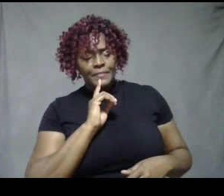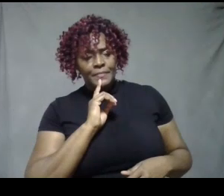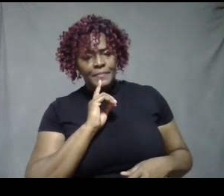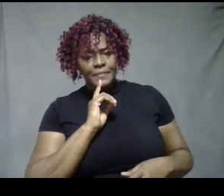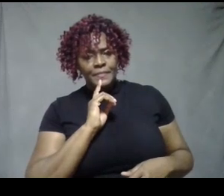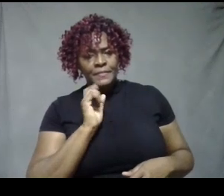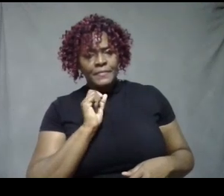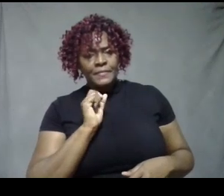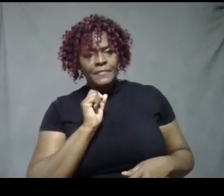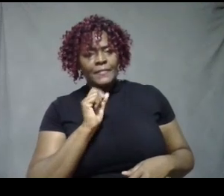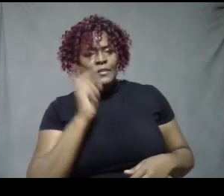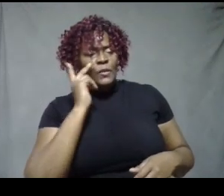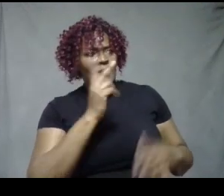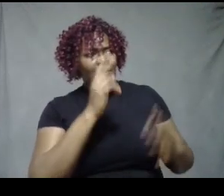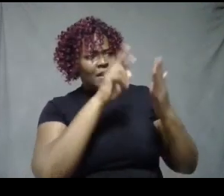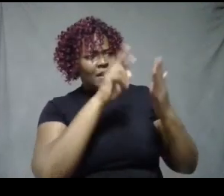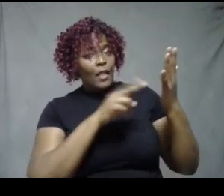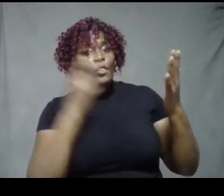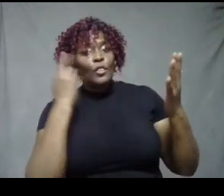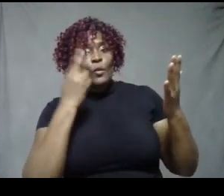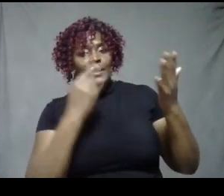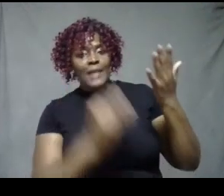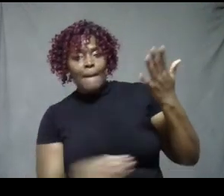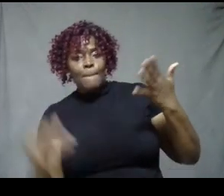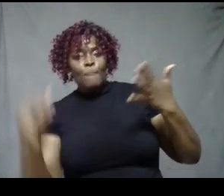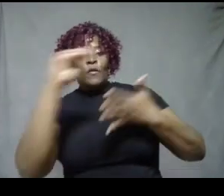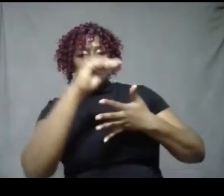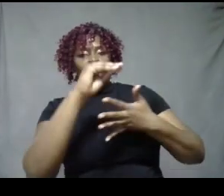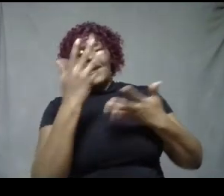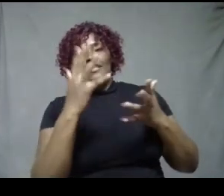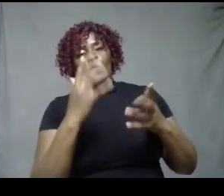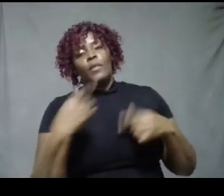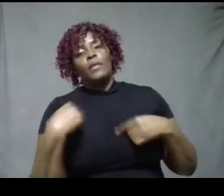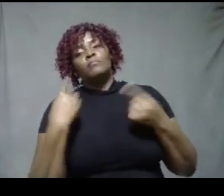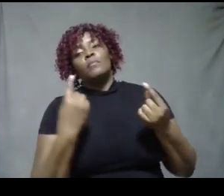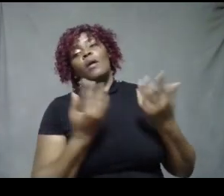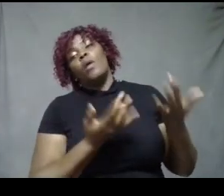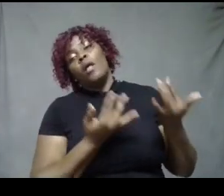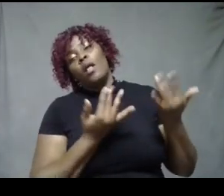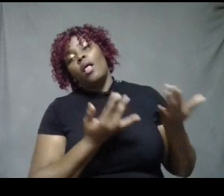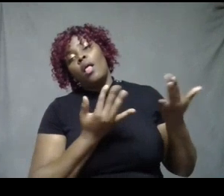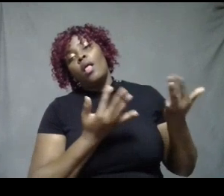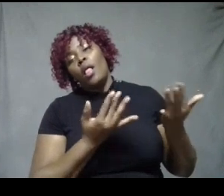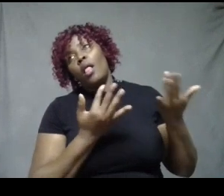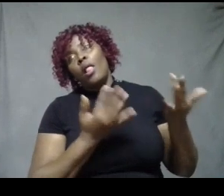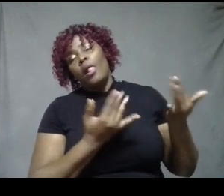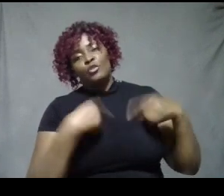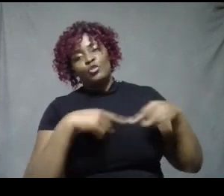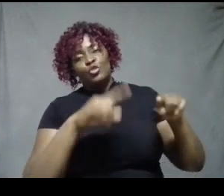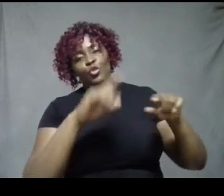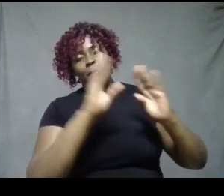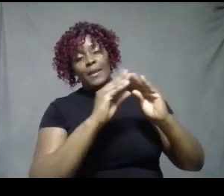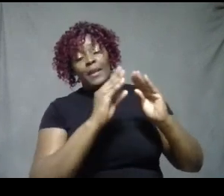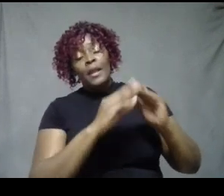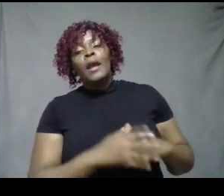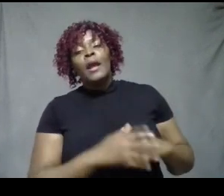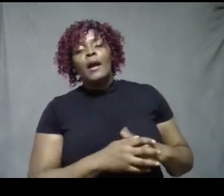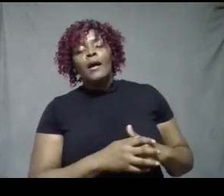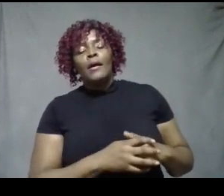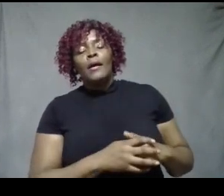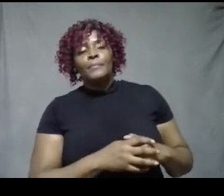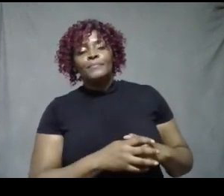guess looking at this and the reason why I moved it up, I didn't want them to continue to wait until we continue to do the meeting. That's understandable. But as we're thinking